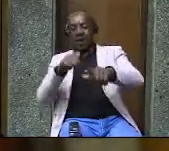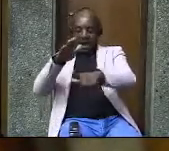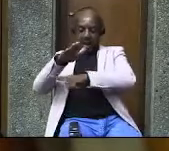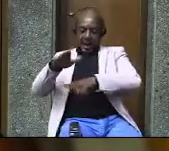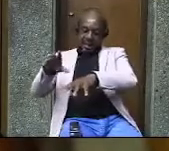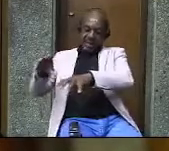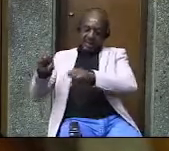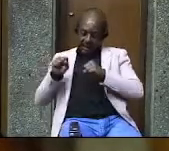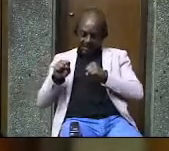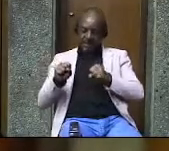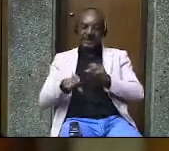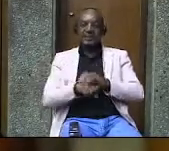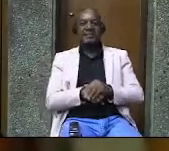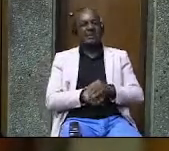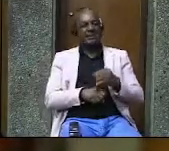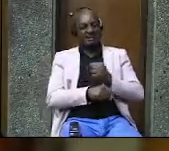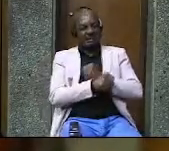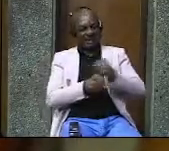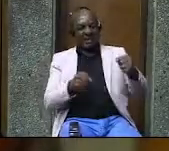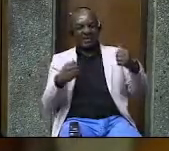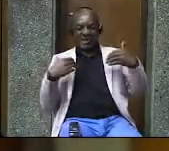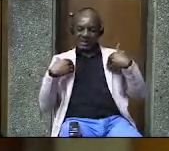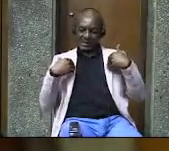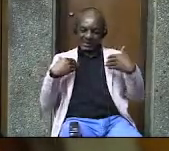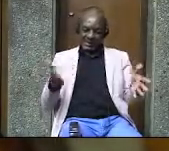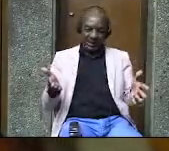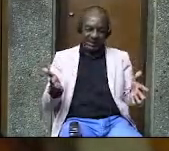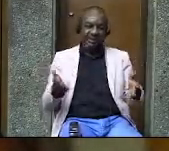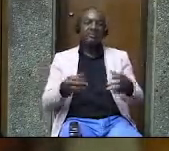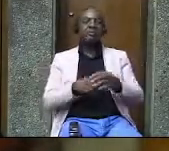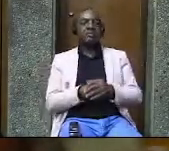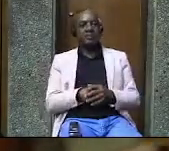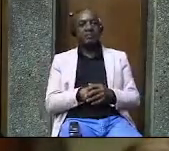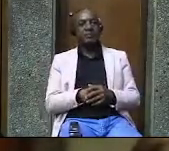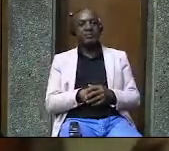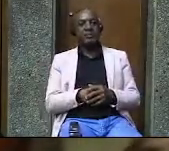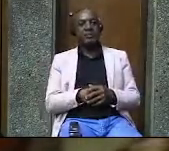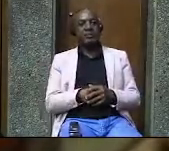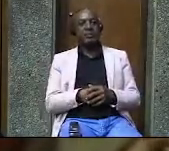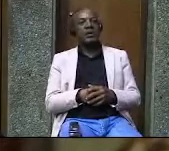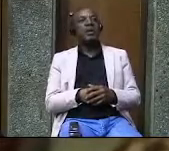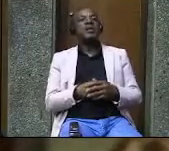it has no standard in the current constitution. The new